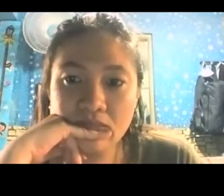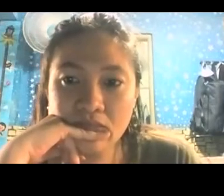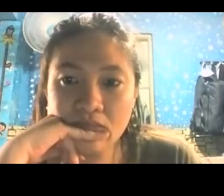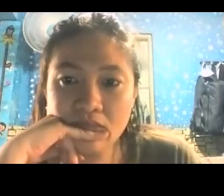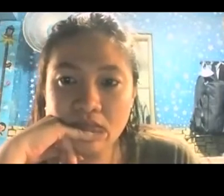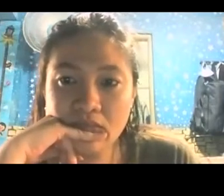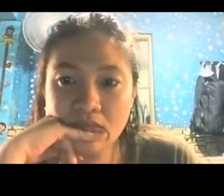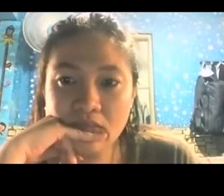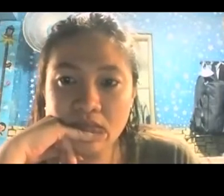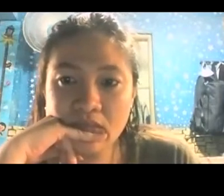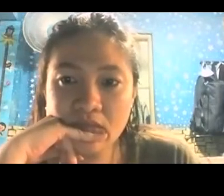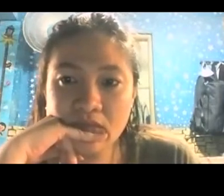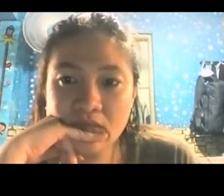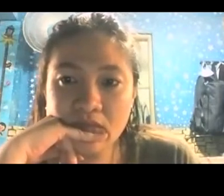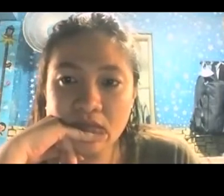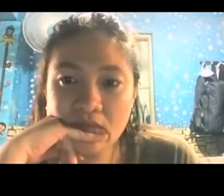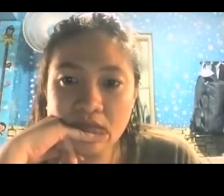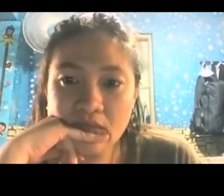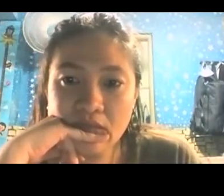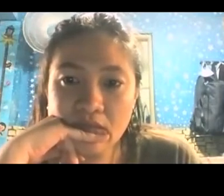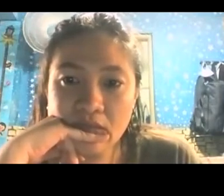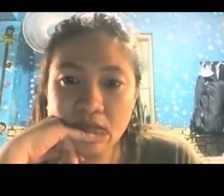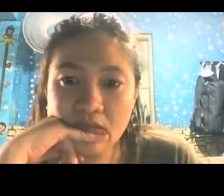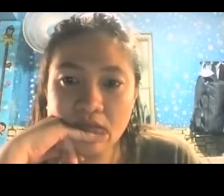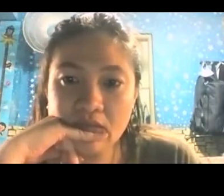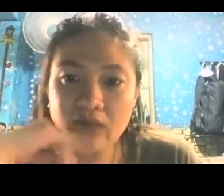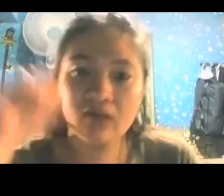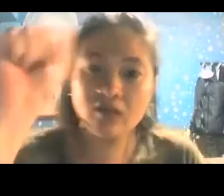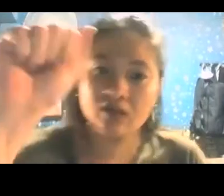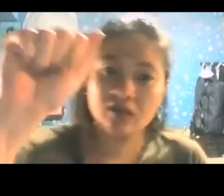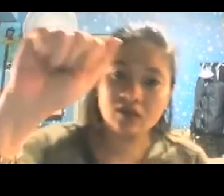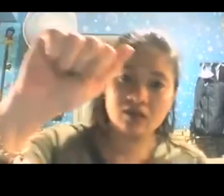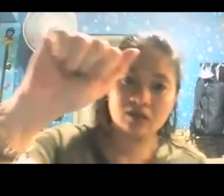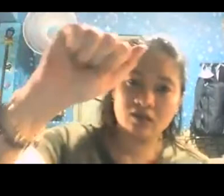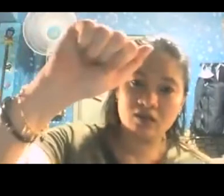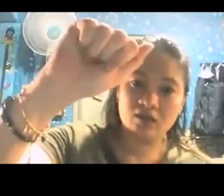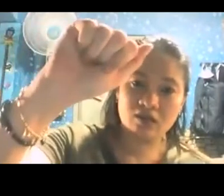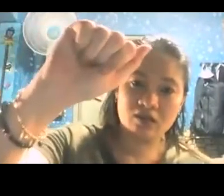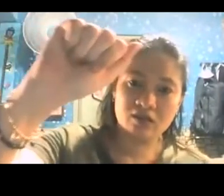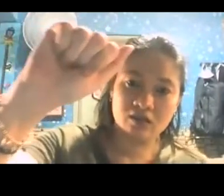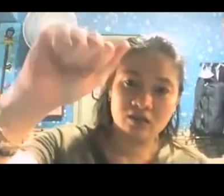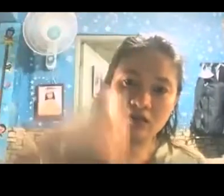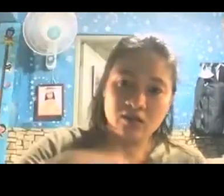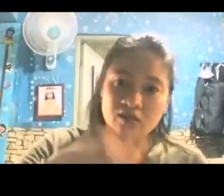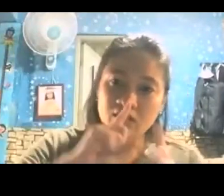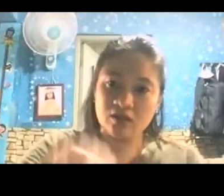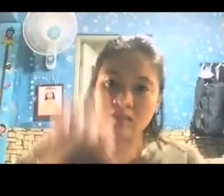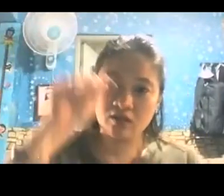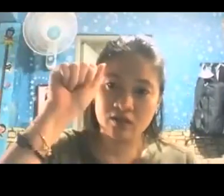Because my answer, Shak is signing because my answer is both A and B.